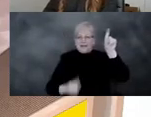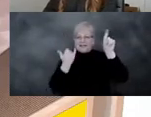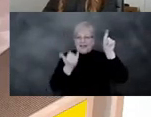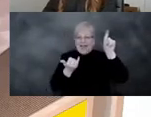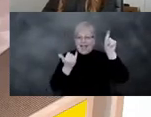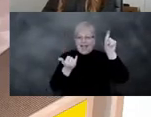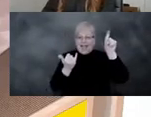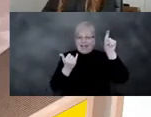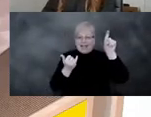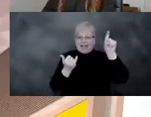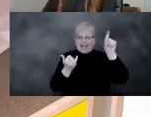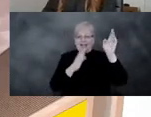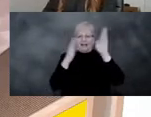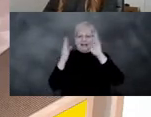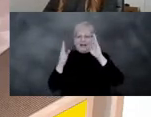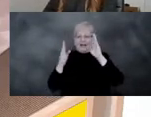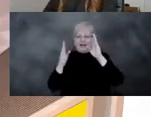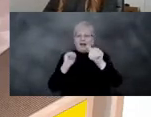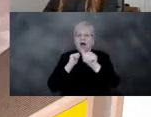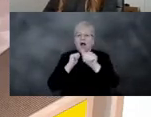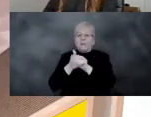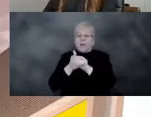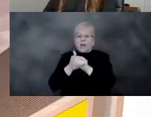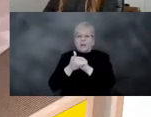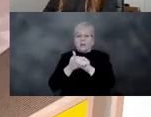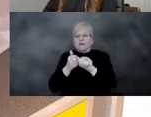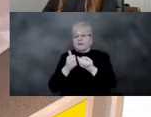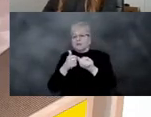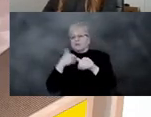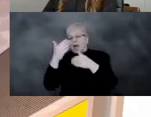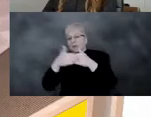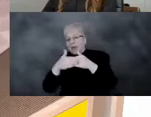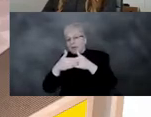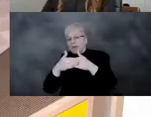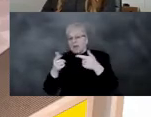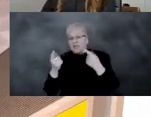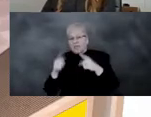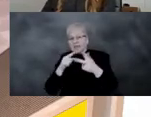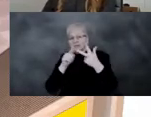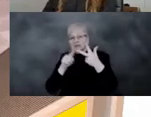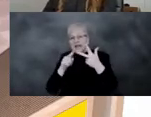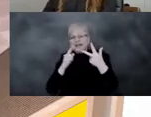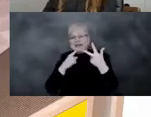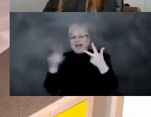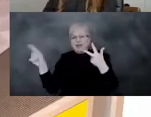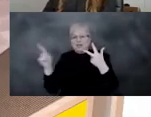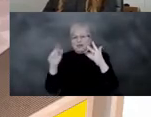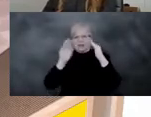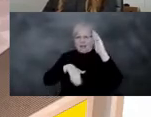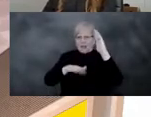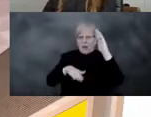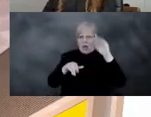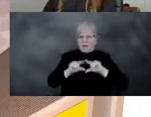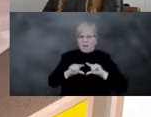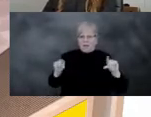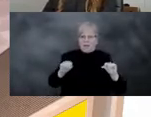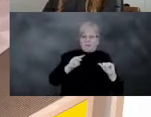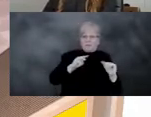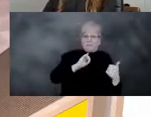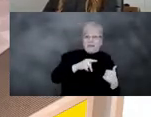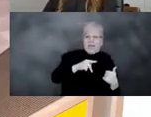upcoming events, and announcements. And at the bottom, the map, who's here, chat,